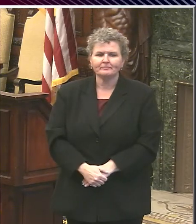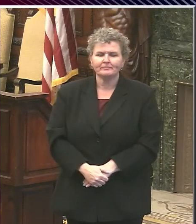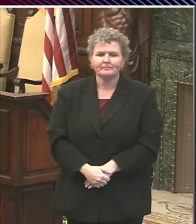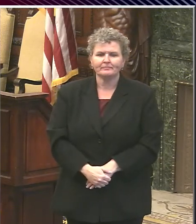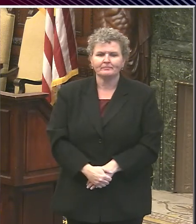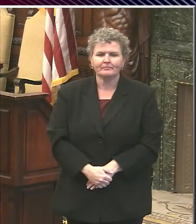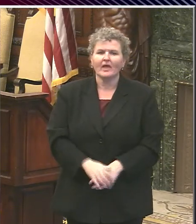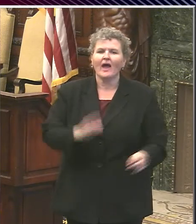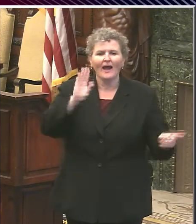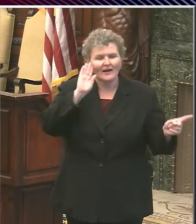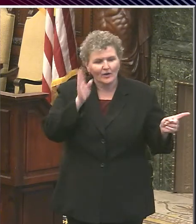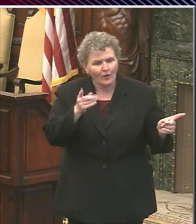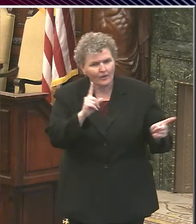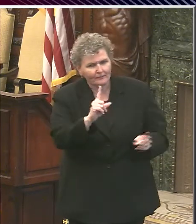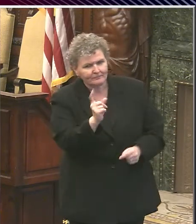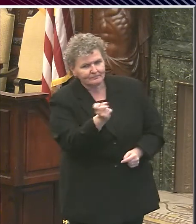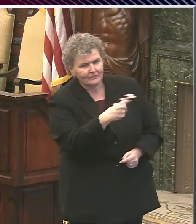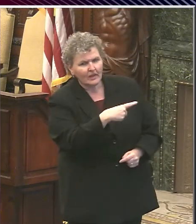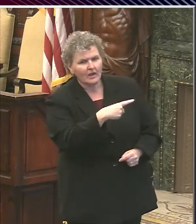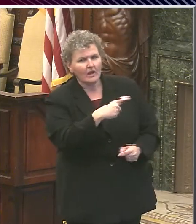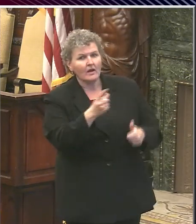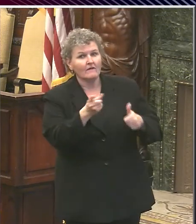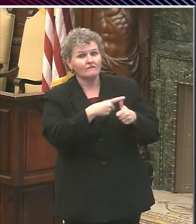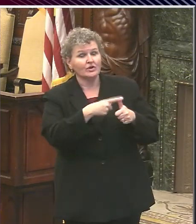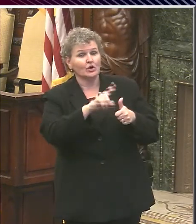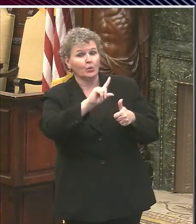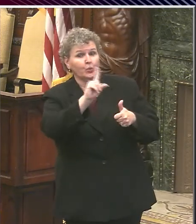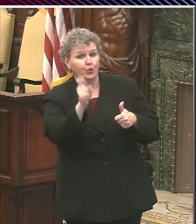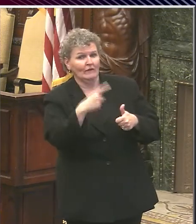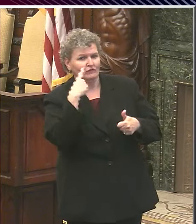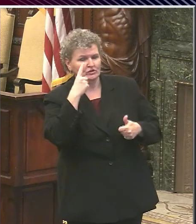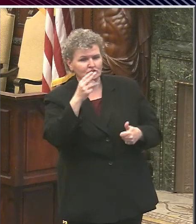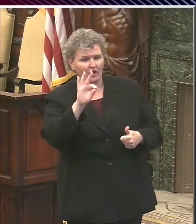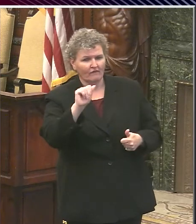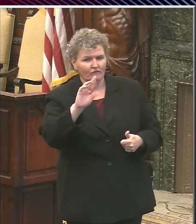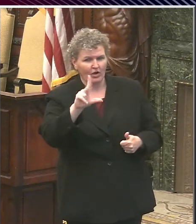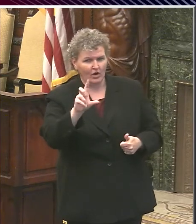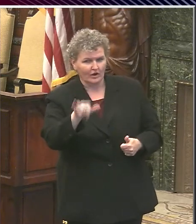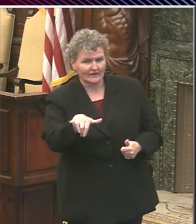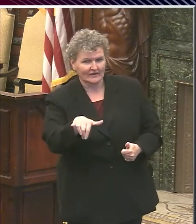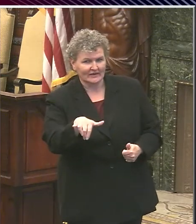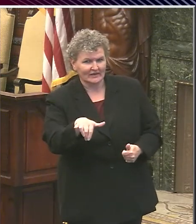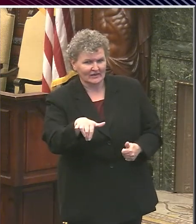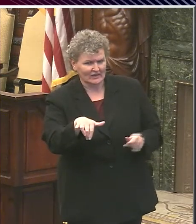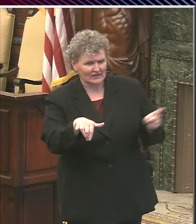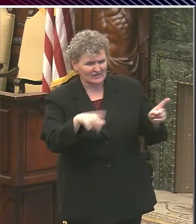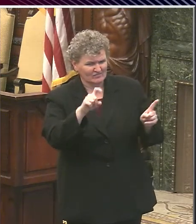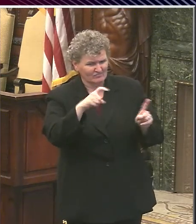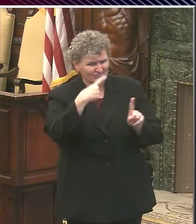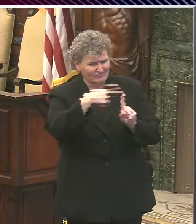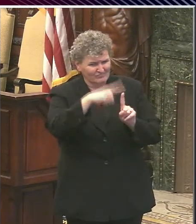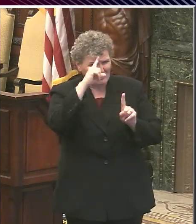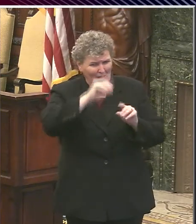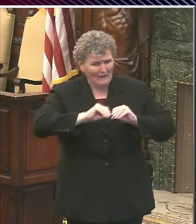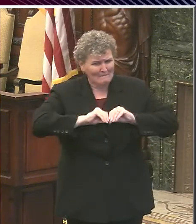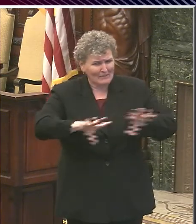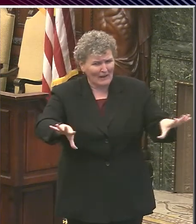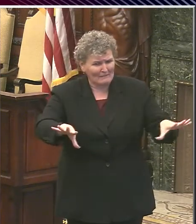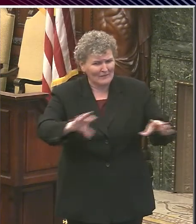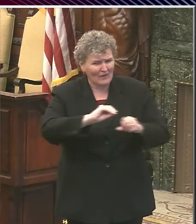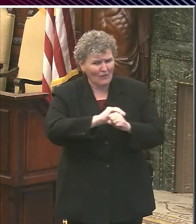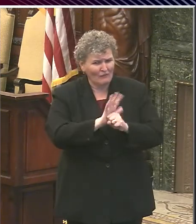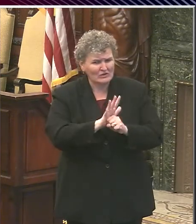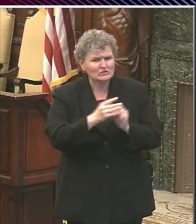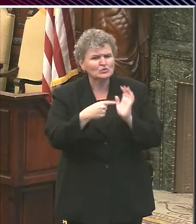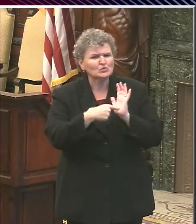Hello. Yes, this first question is for Dr. Farley. Does this outbreak at Temple show that it's maybe not